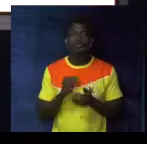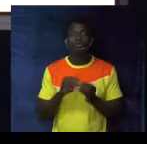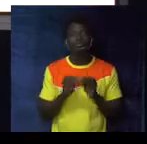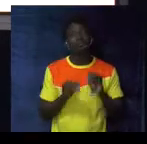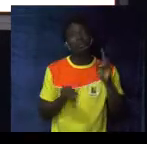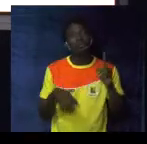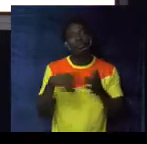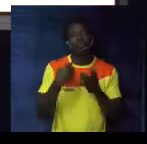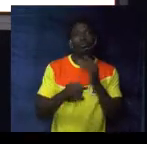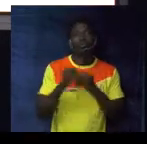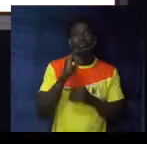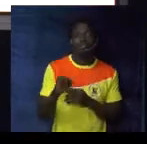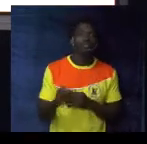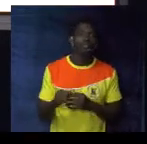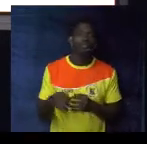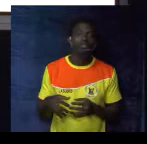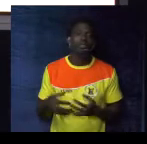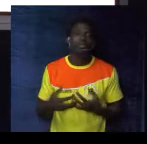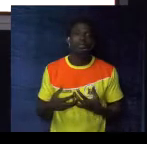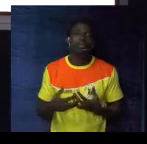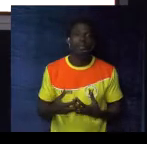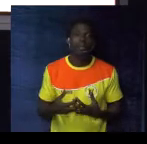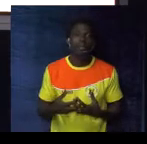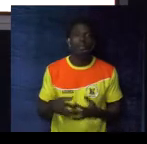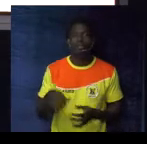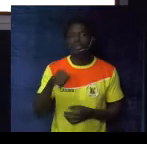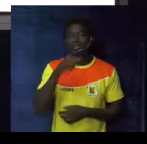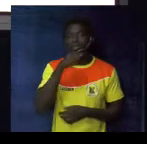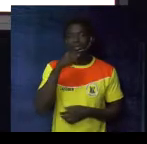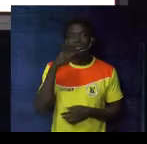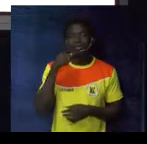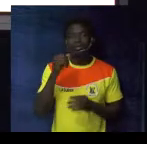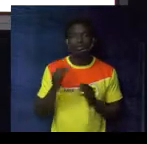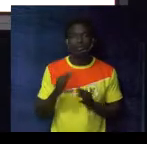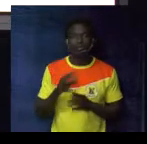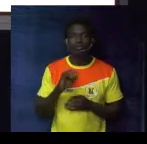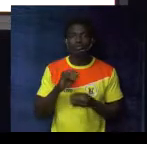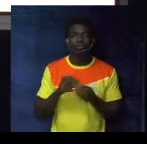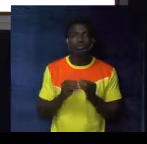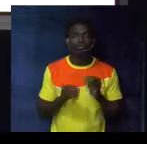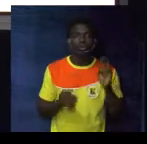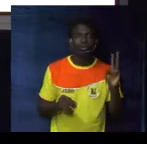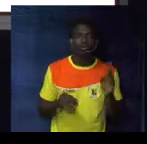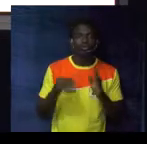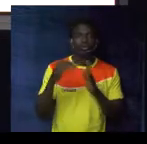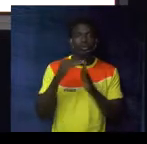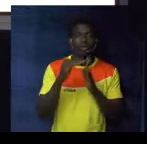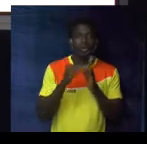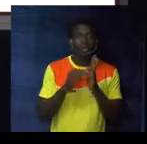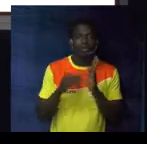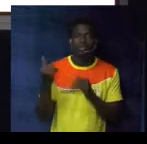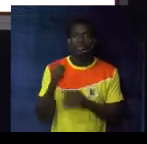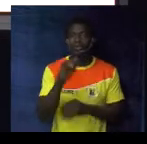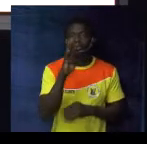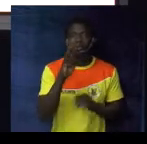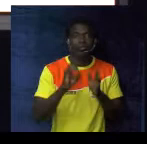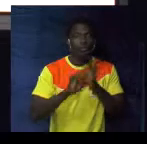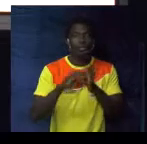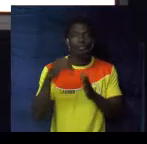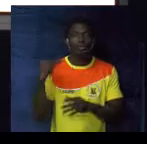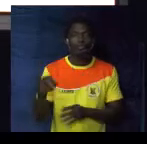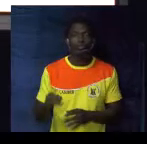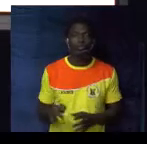Questions. Number one, what is mechanized agriculture? Question number two, list any